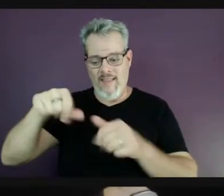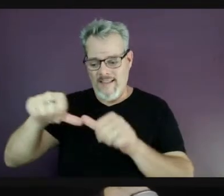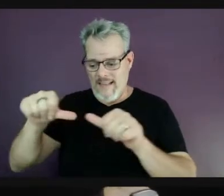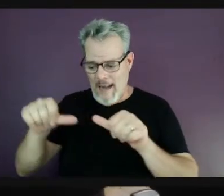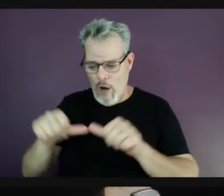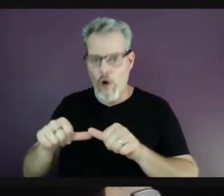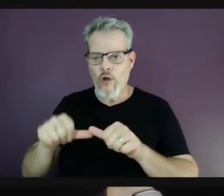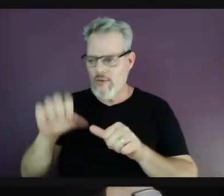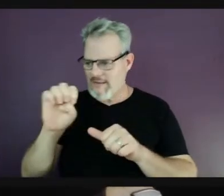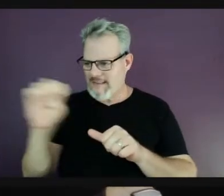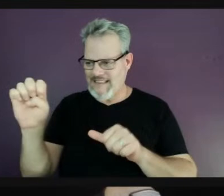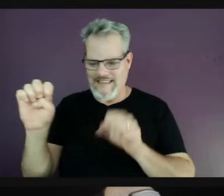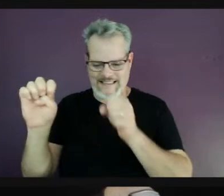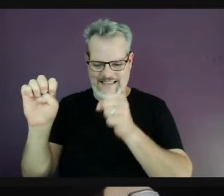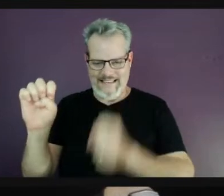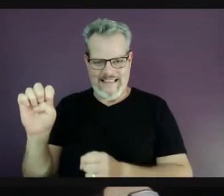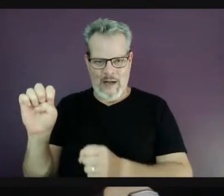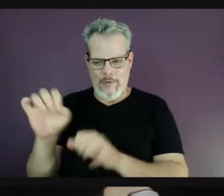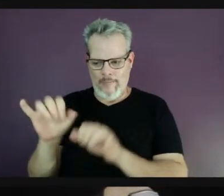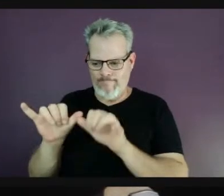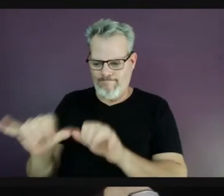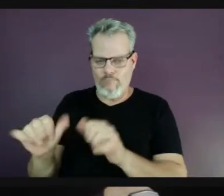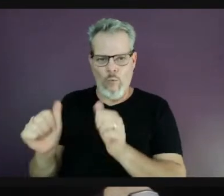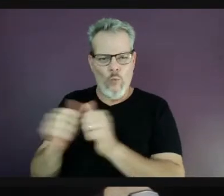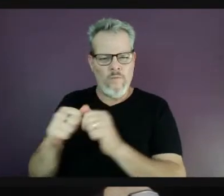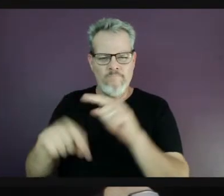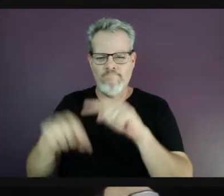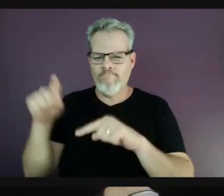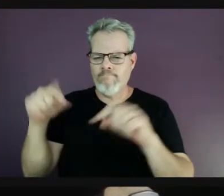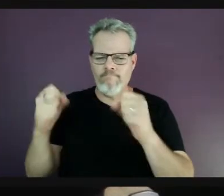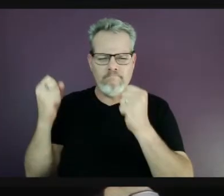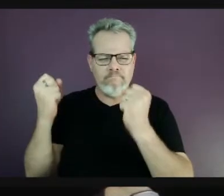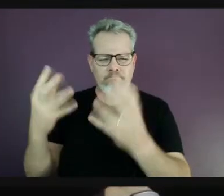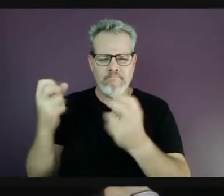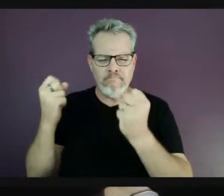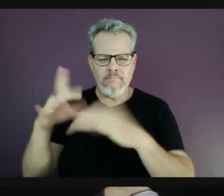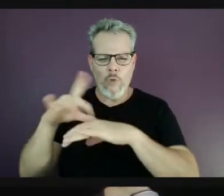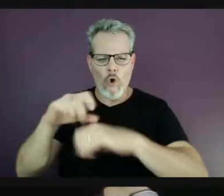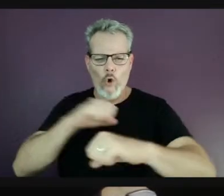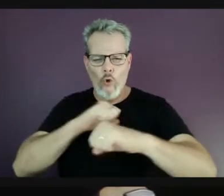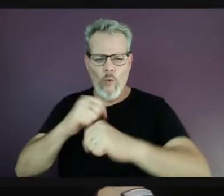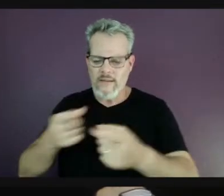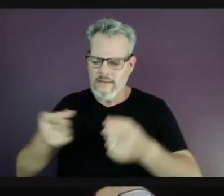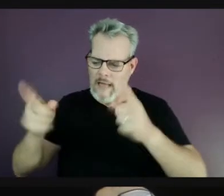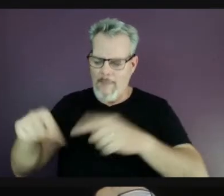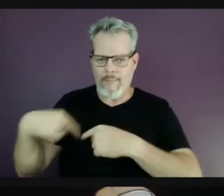south by this swarm of mini earthquakes that have occurred over the past 8 days or so.